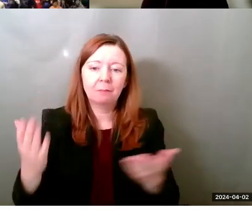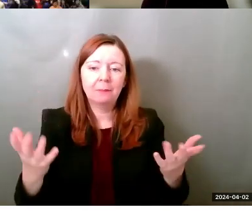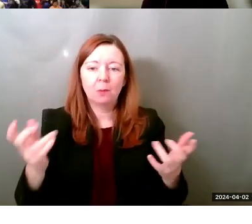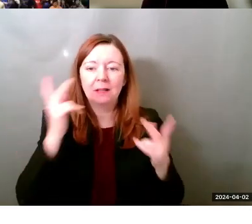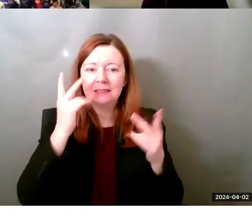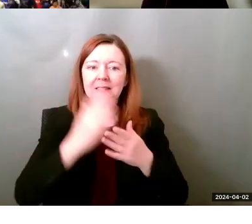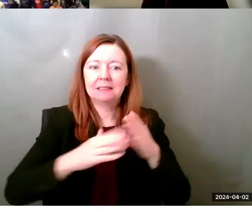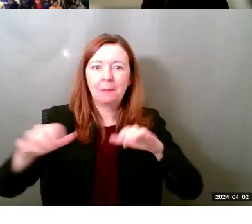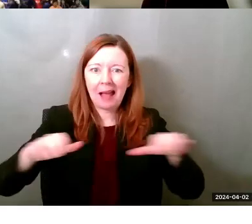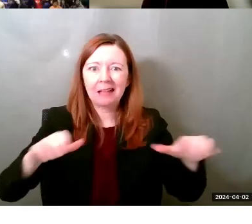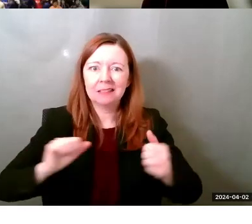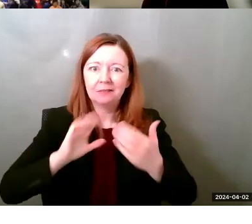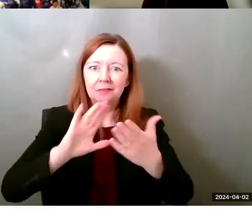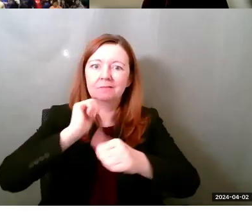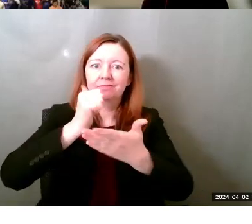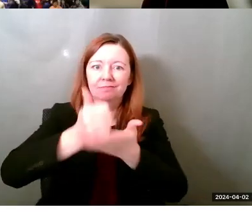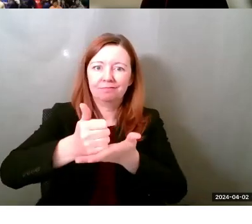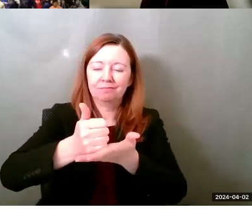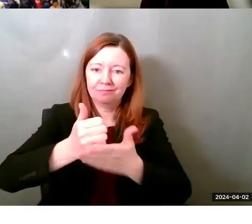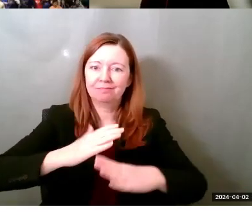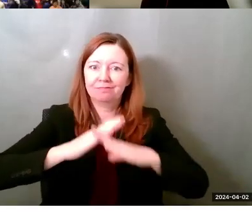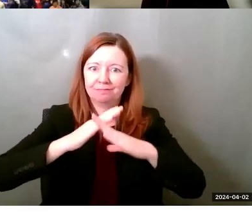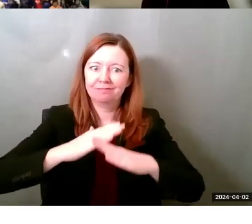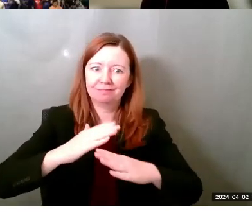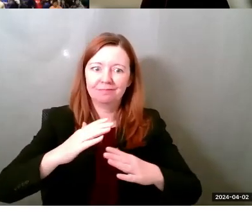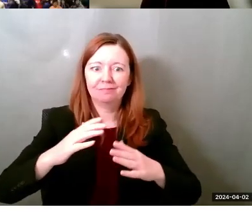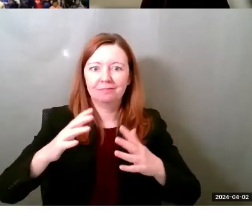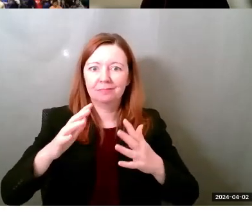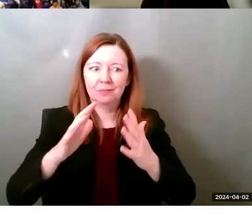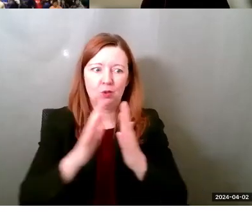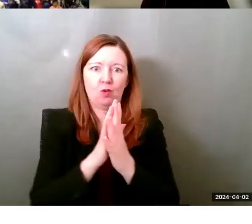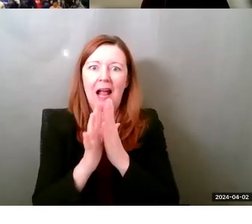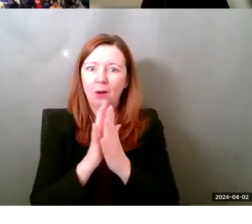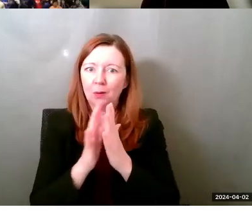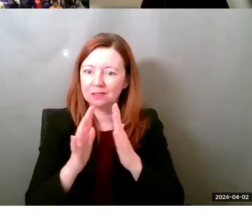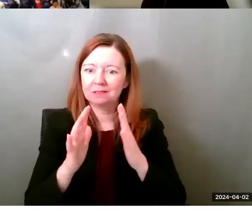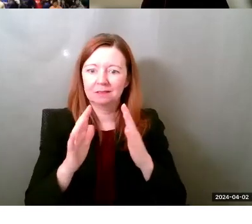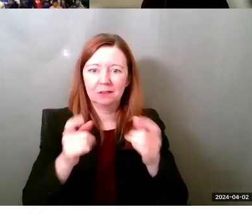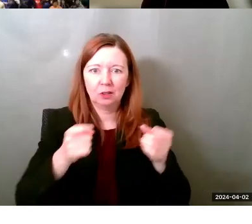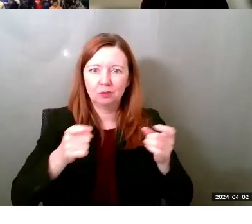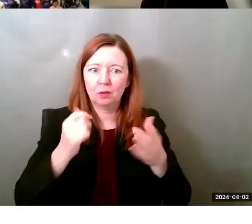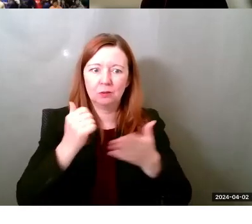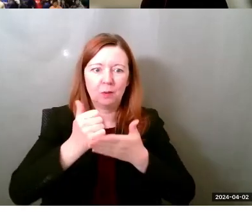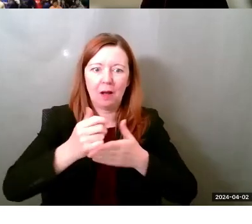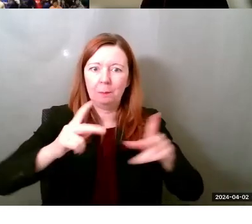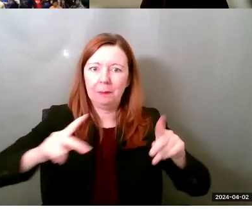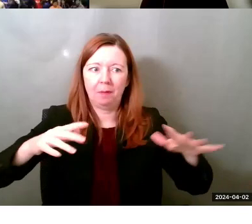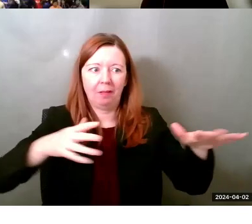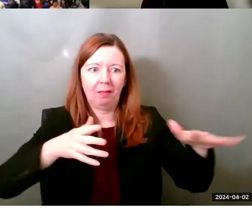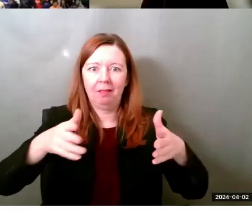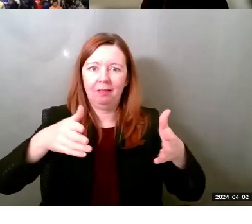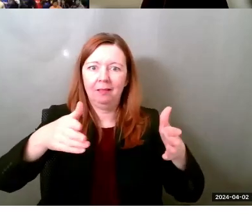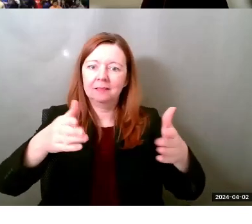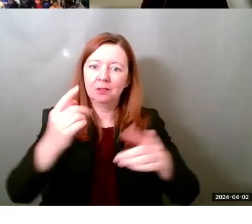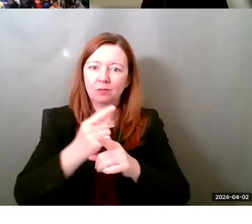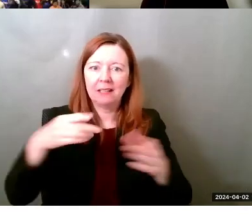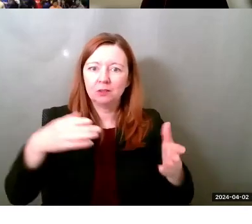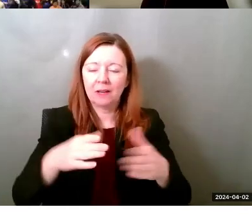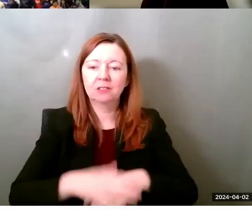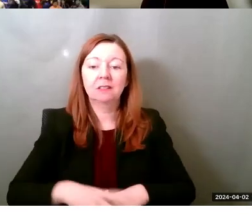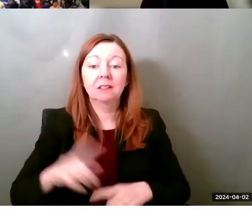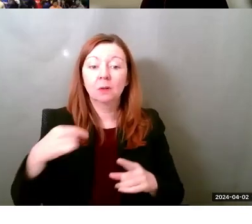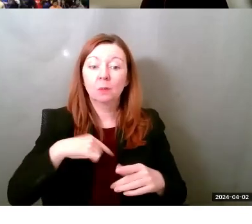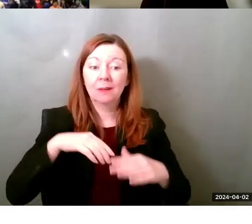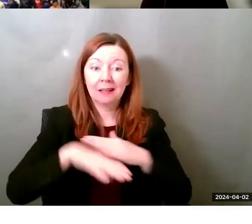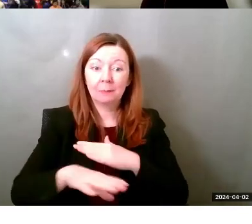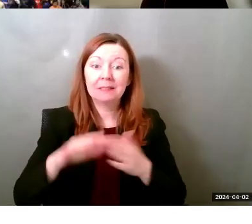some active measures to help, do crowd control, direct people in the right direction, and things like that. So when we come